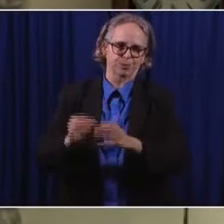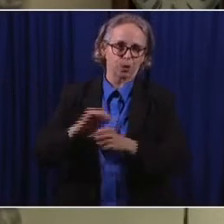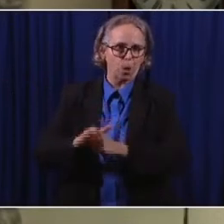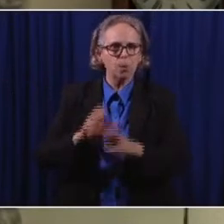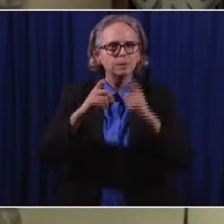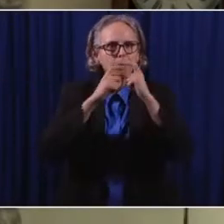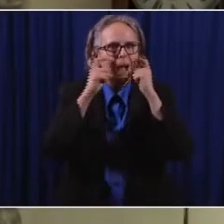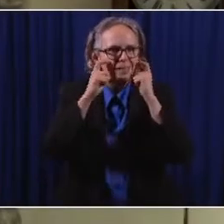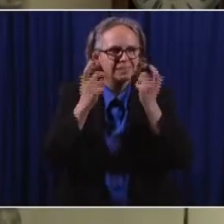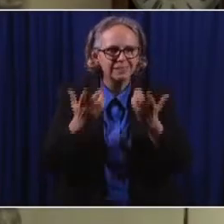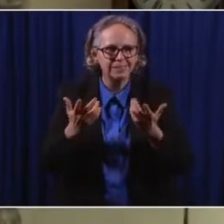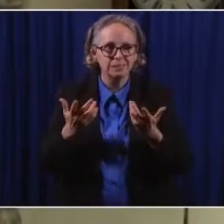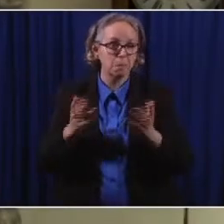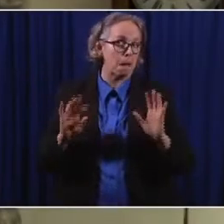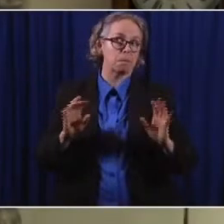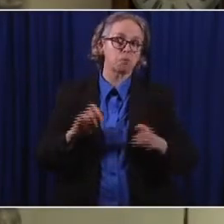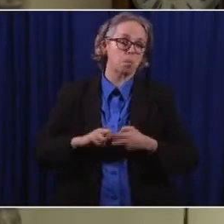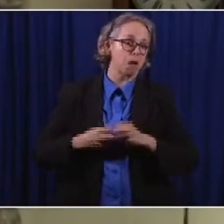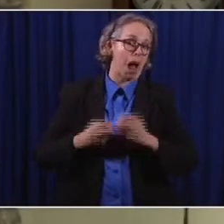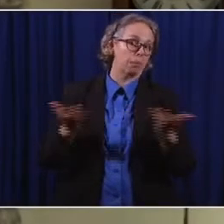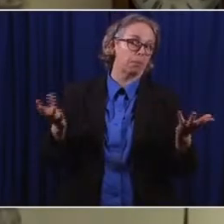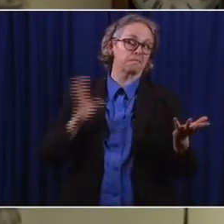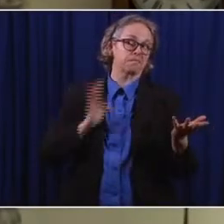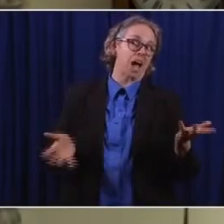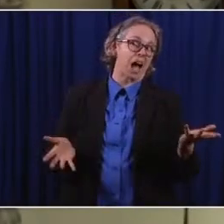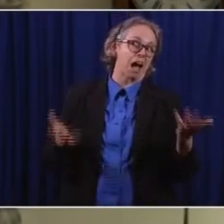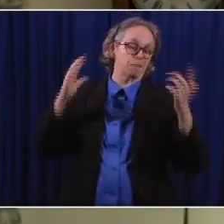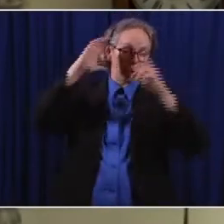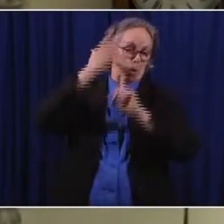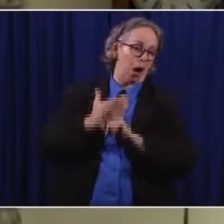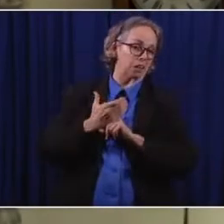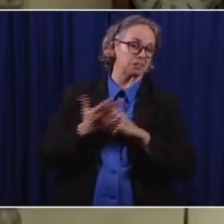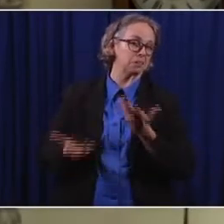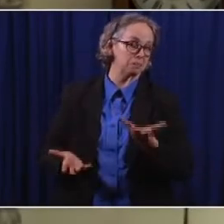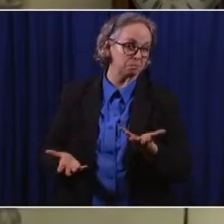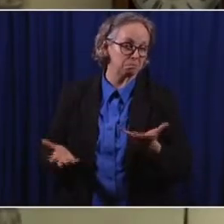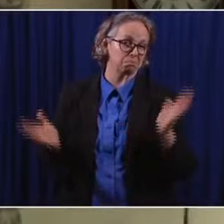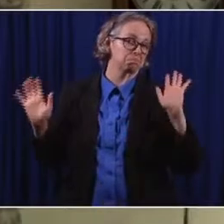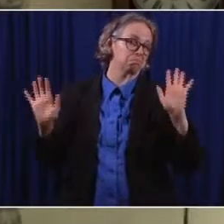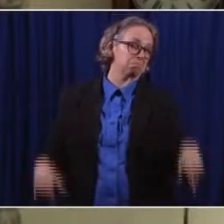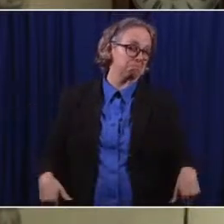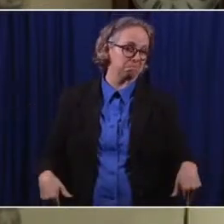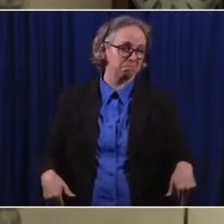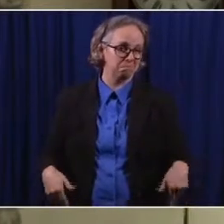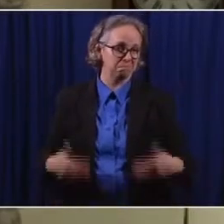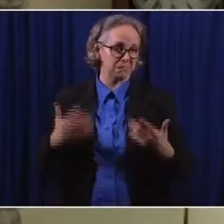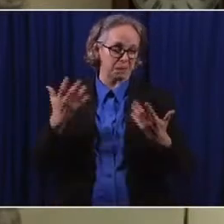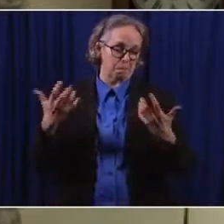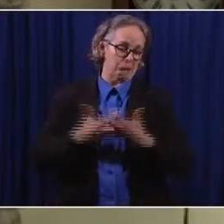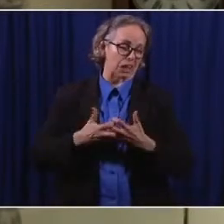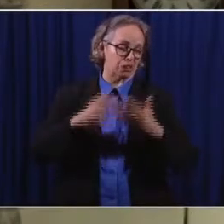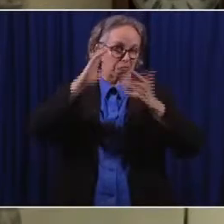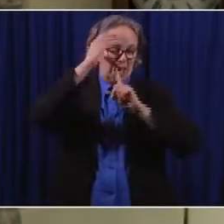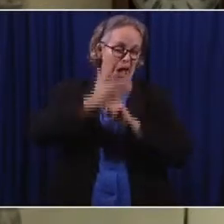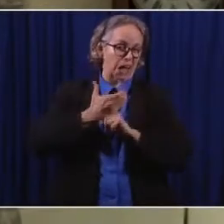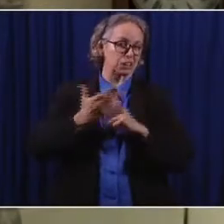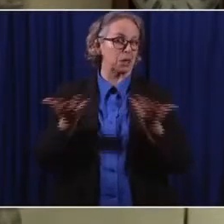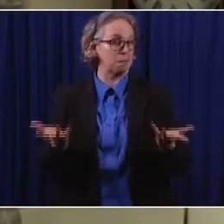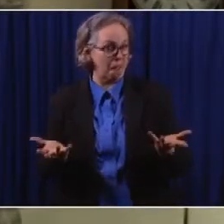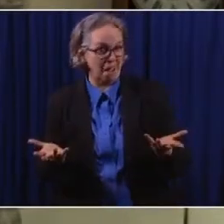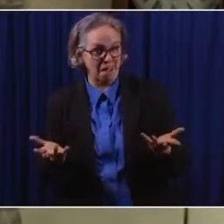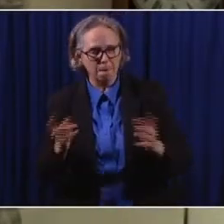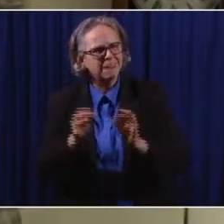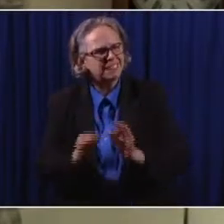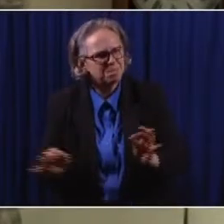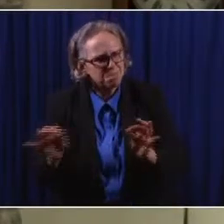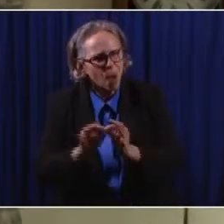not be a problem with trick-or-treaters who are wearing a mask and something else, but it's important to have some mask on.